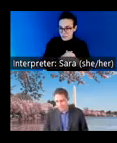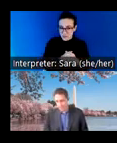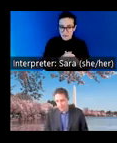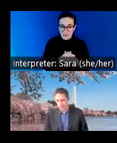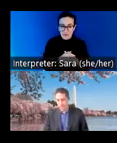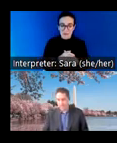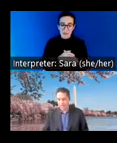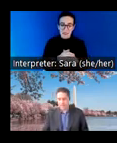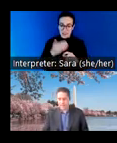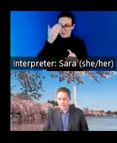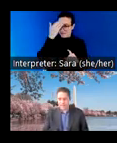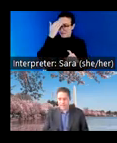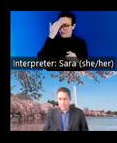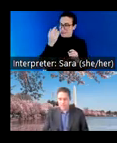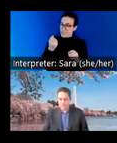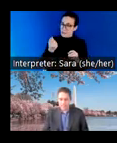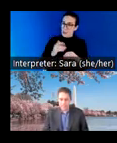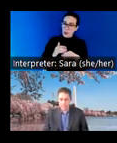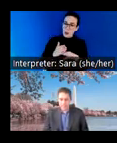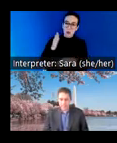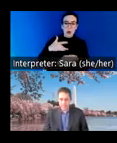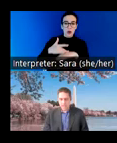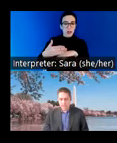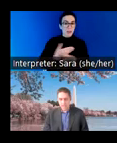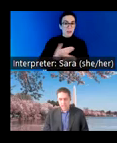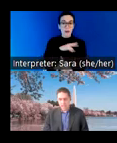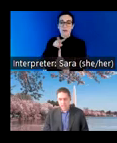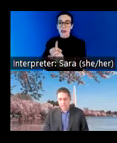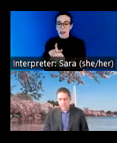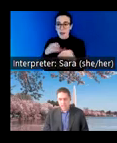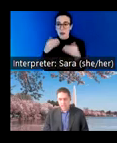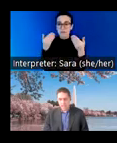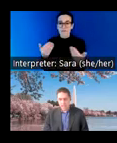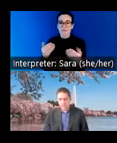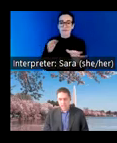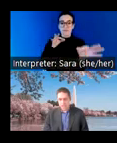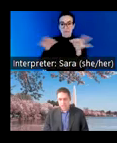early before we file to give you the details.